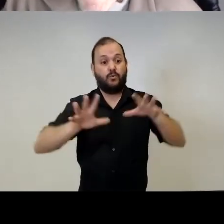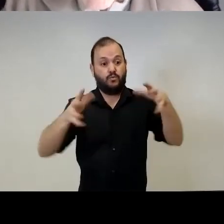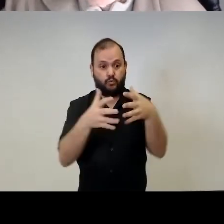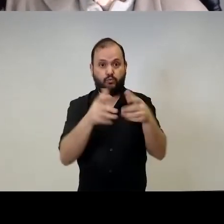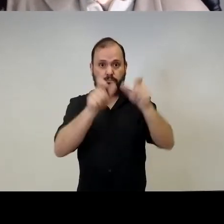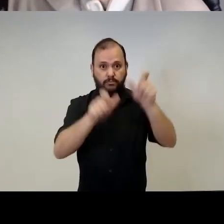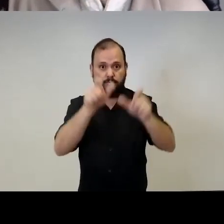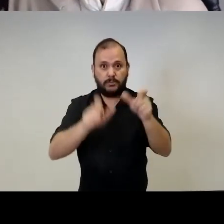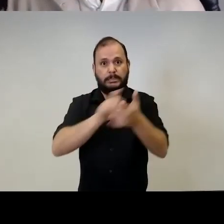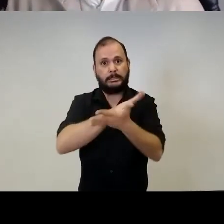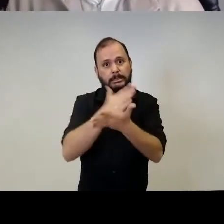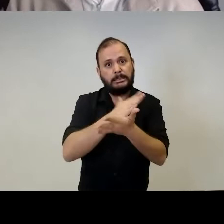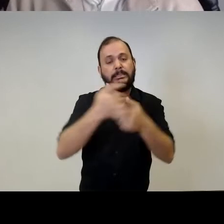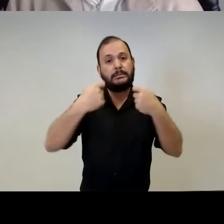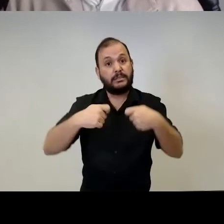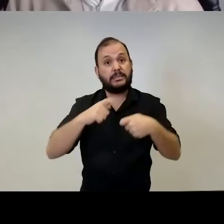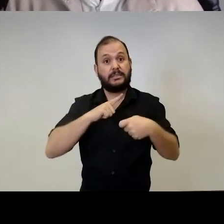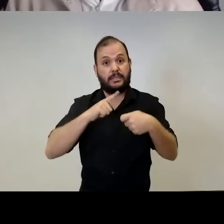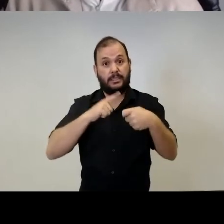Next slide, please.